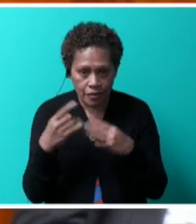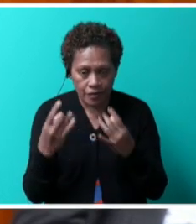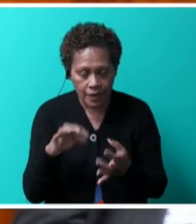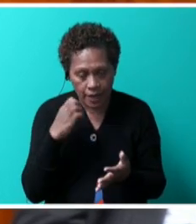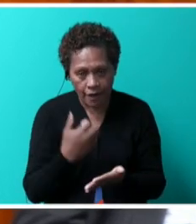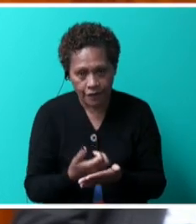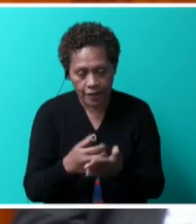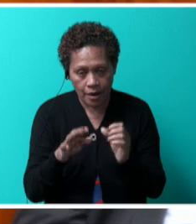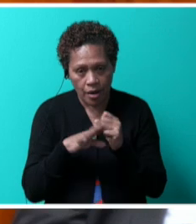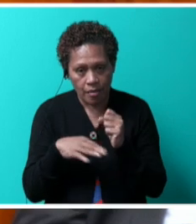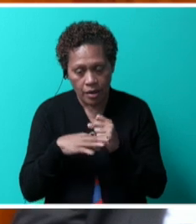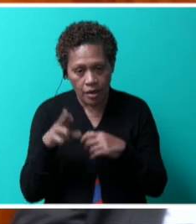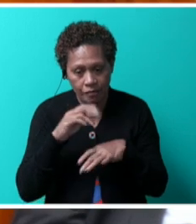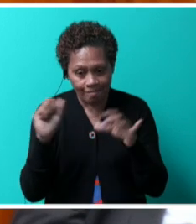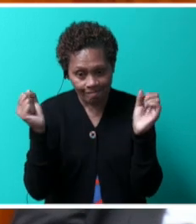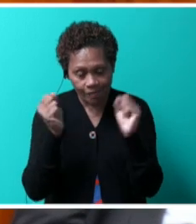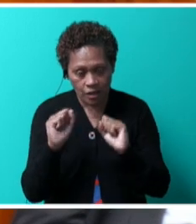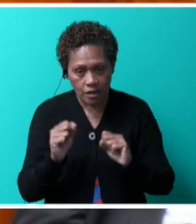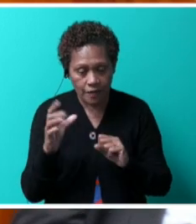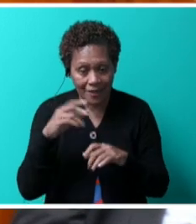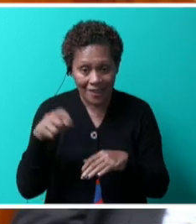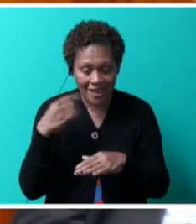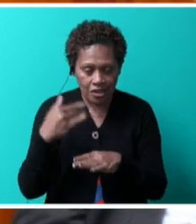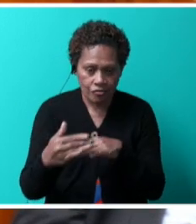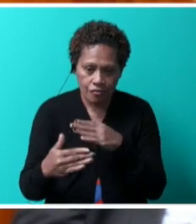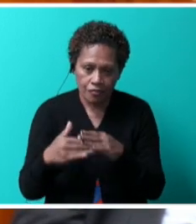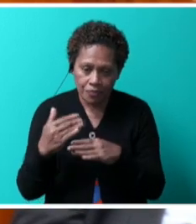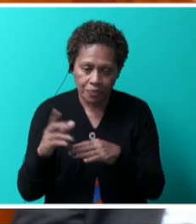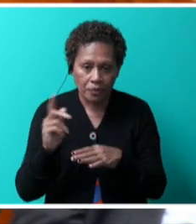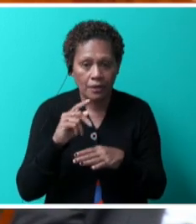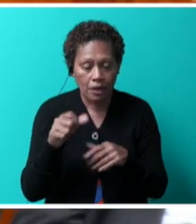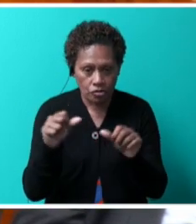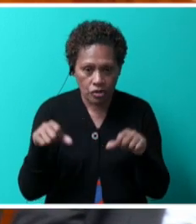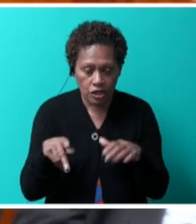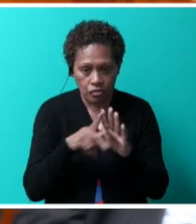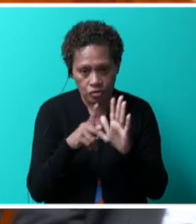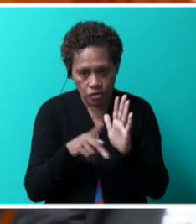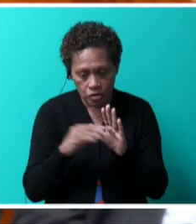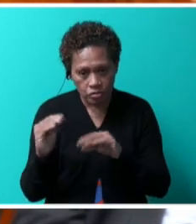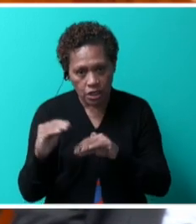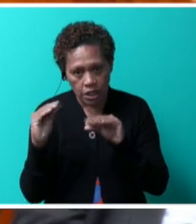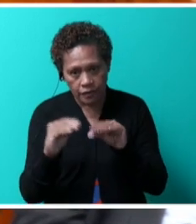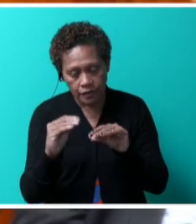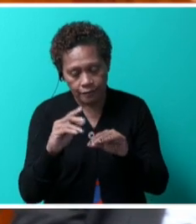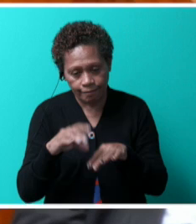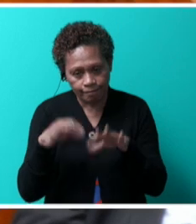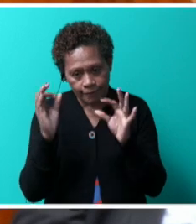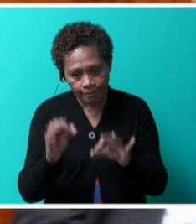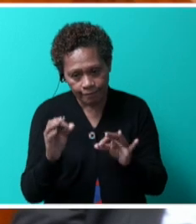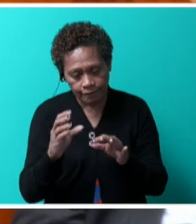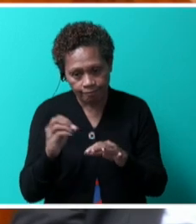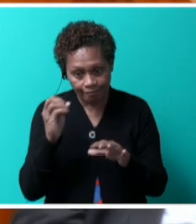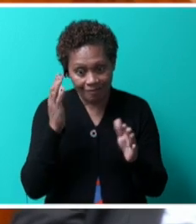evidence-based foundation for shaping the next generation of agriculture policy and investment decision,